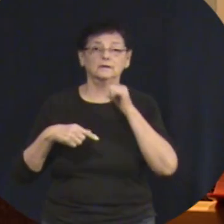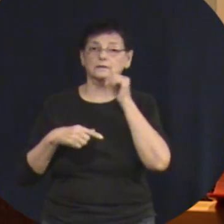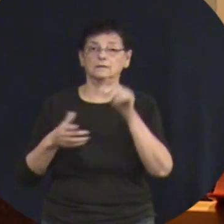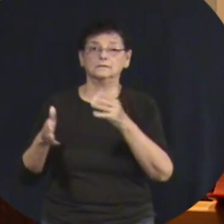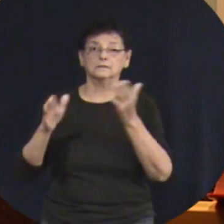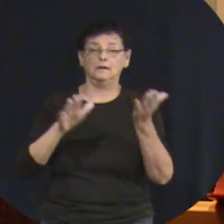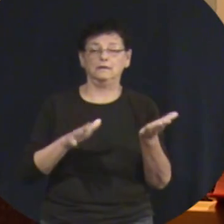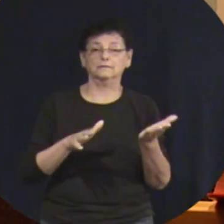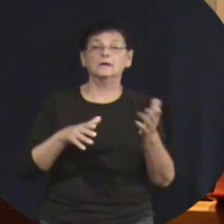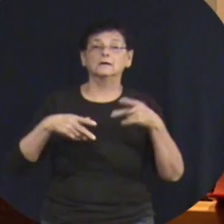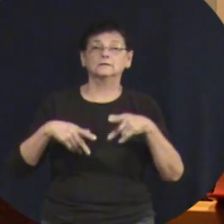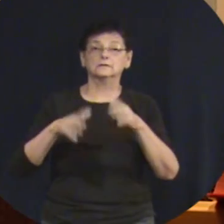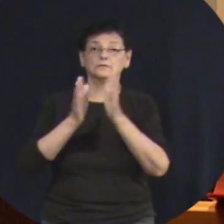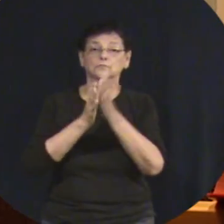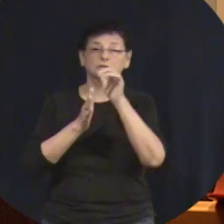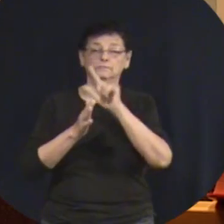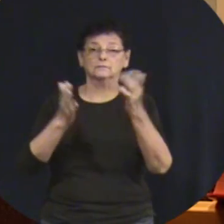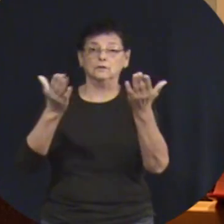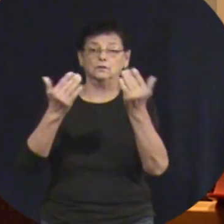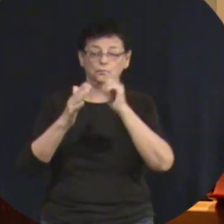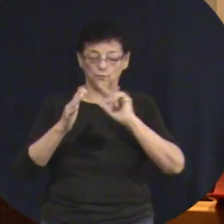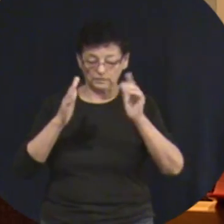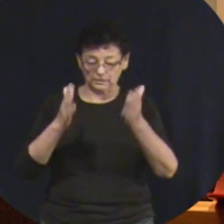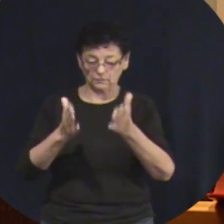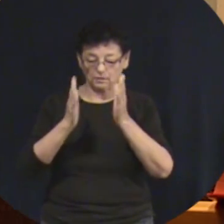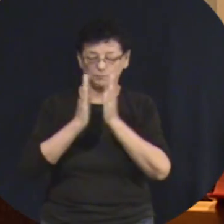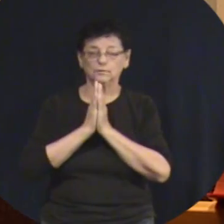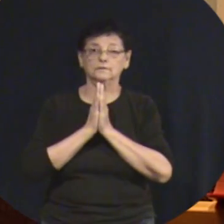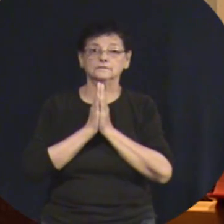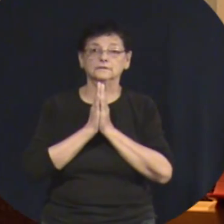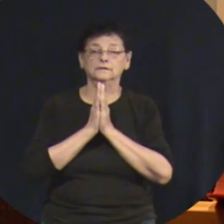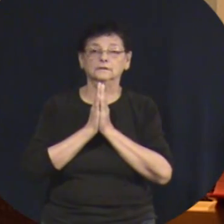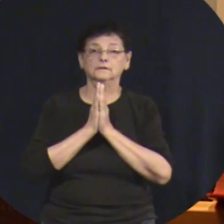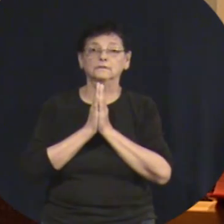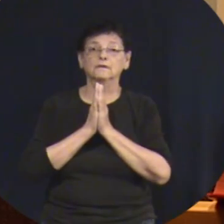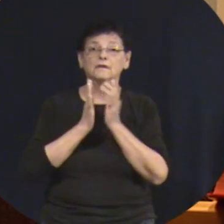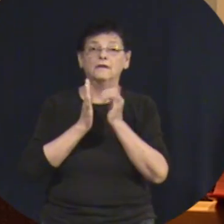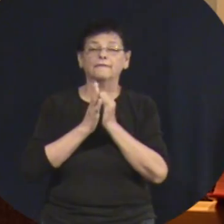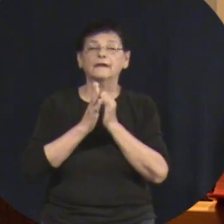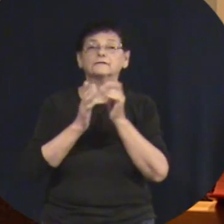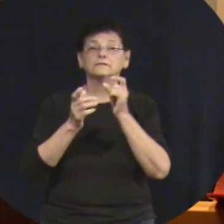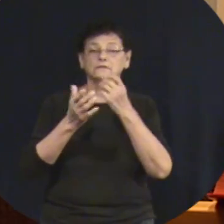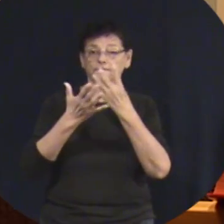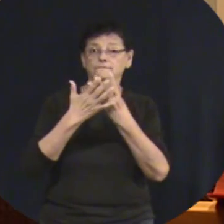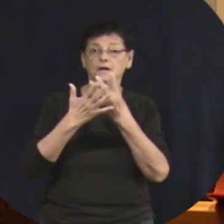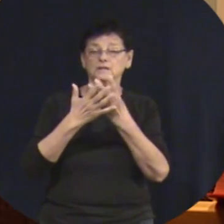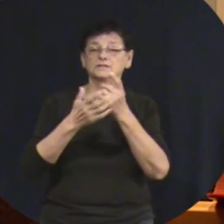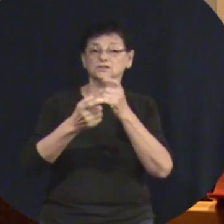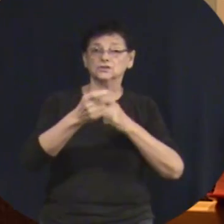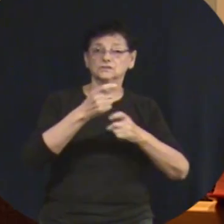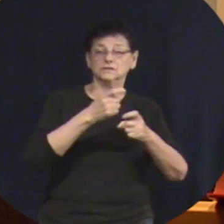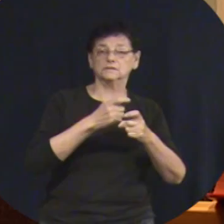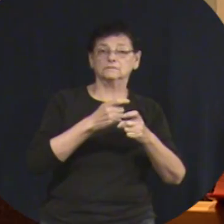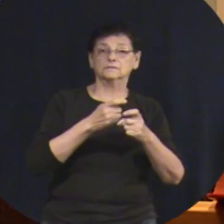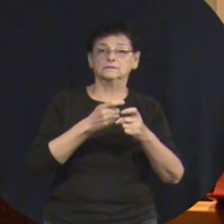not death, let us pray to the Lord. Lord, hear our prayer. That reconciliation